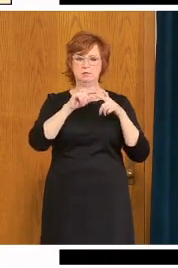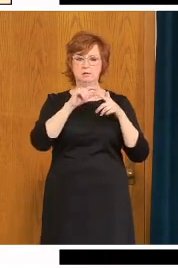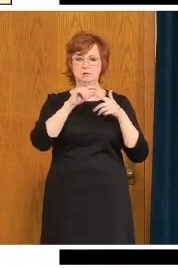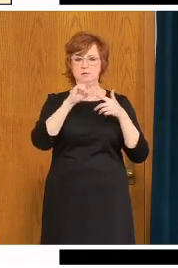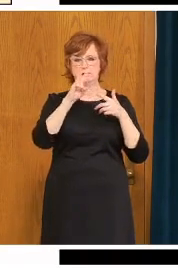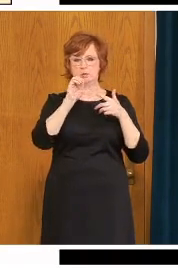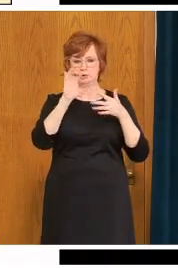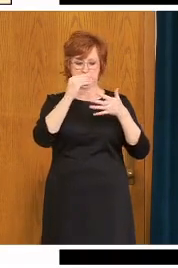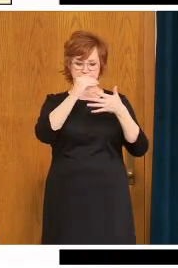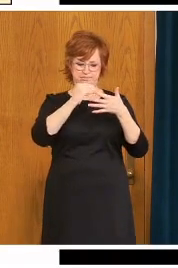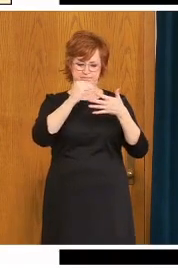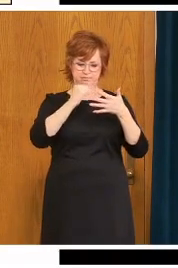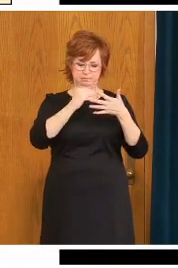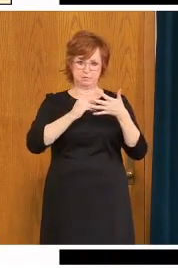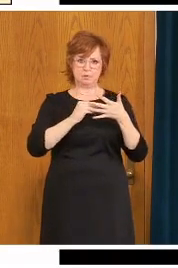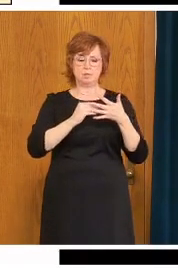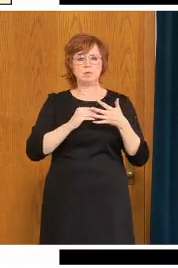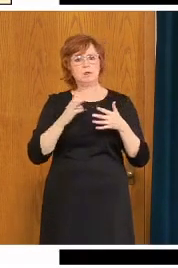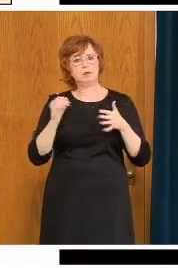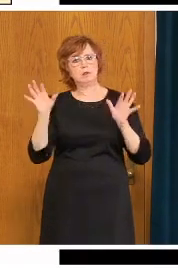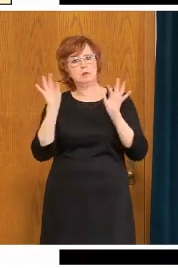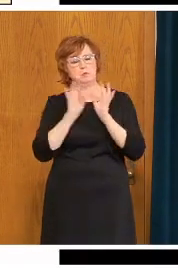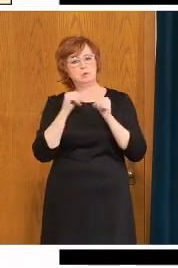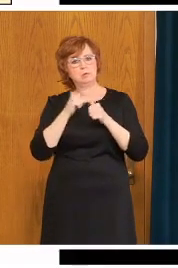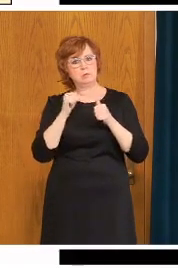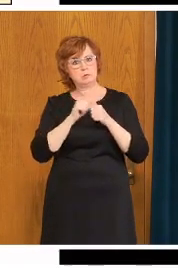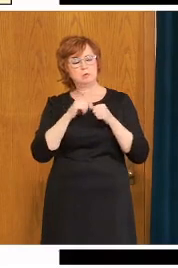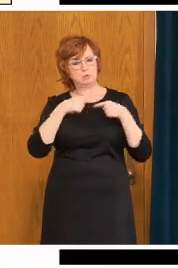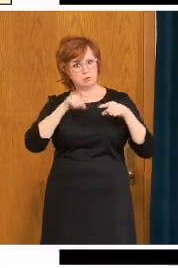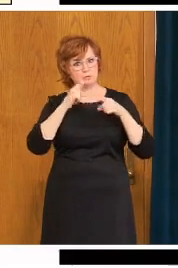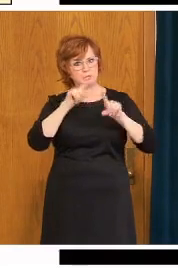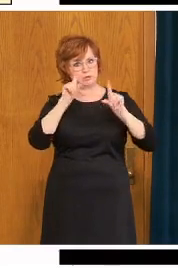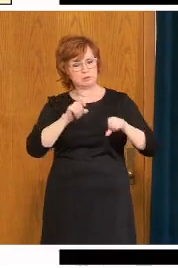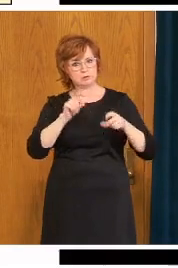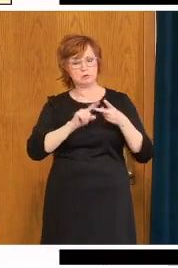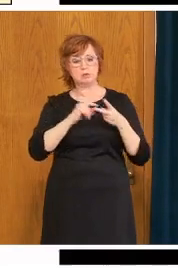that we seek testing when we are symptomatic, we stay home and